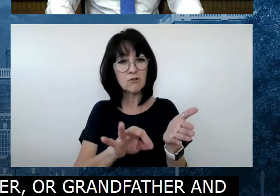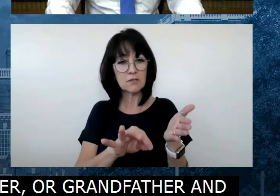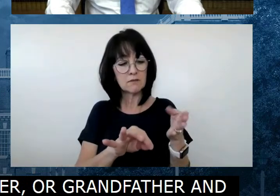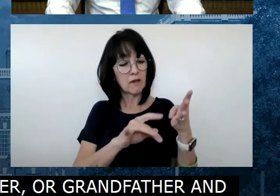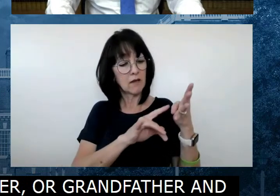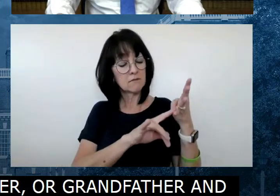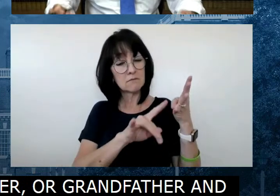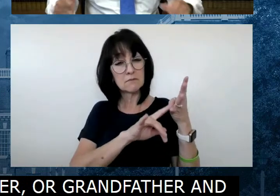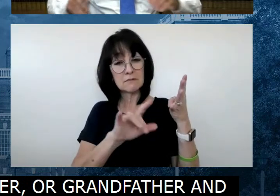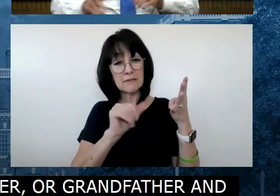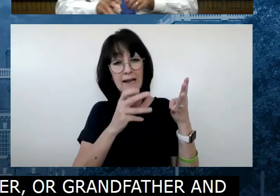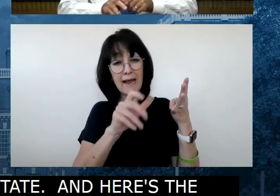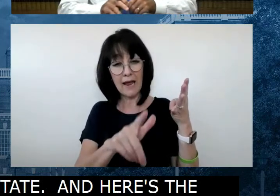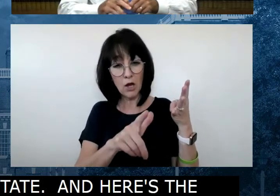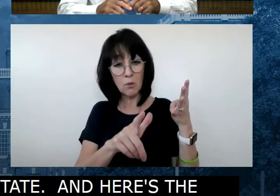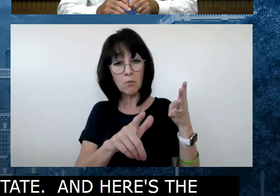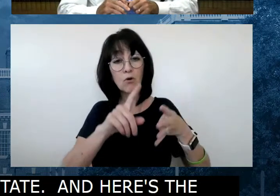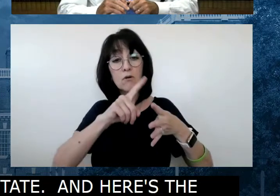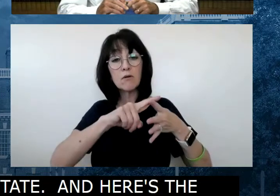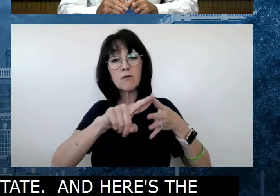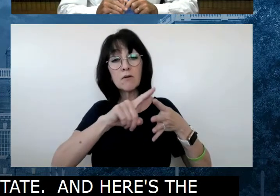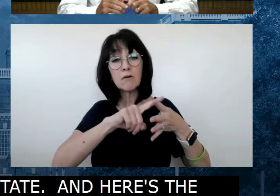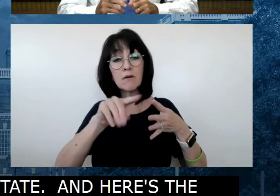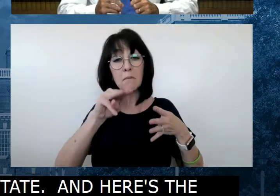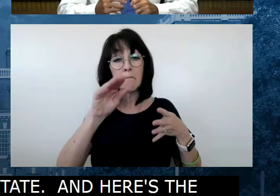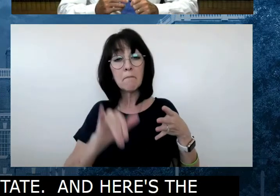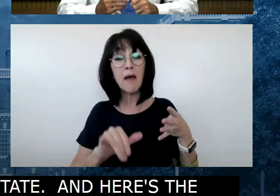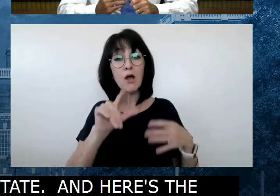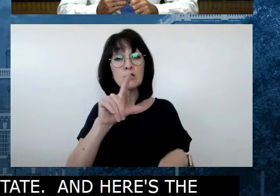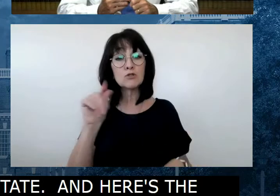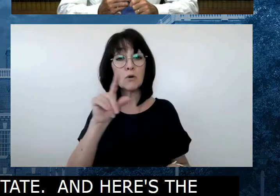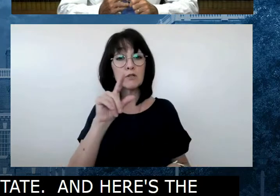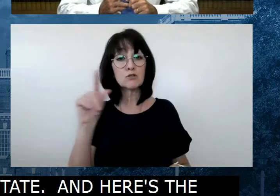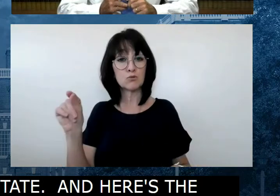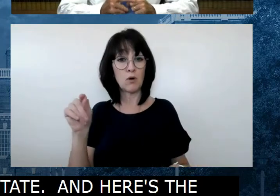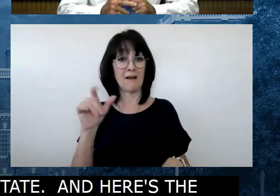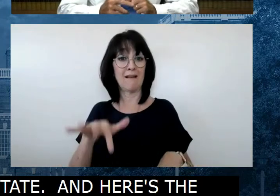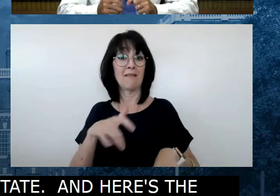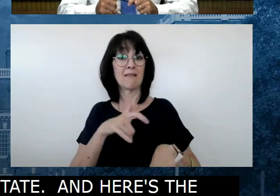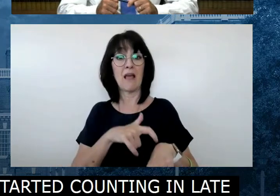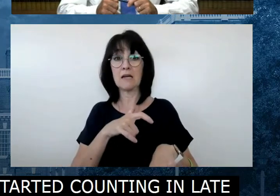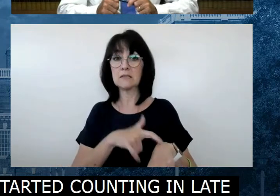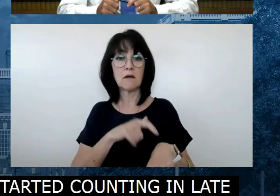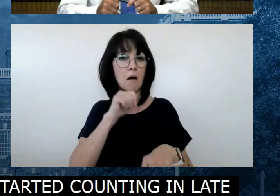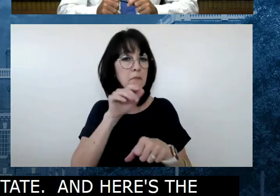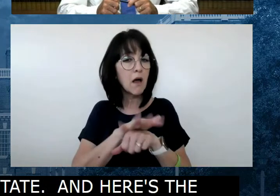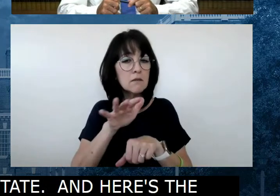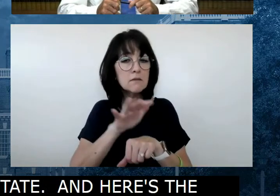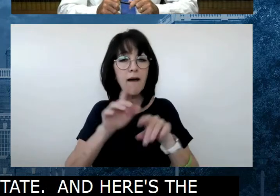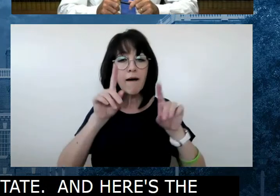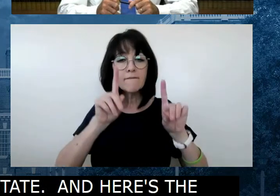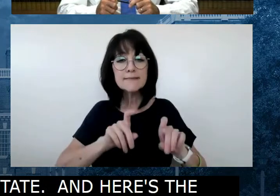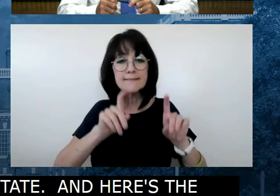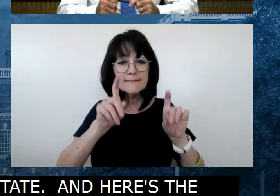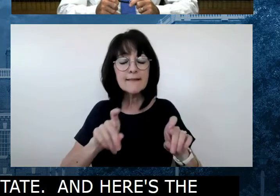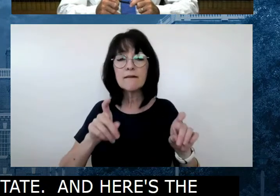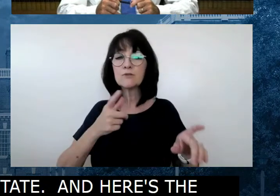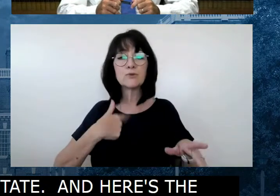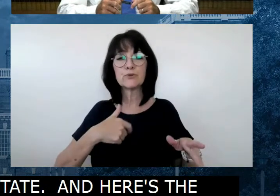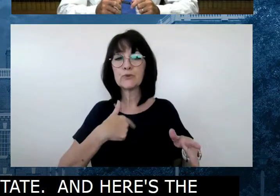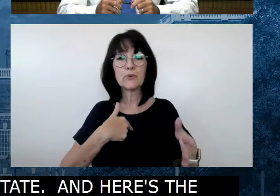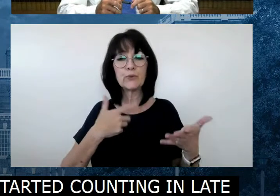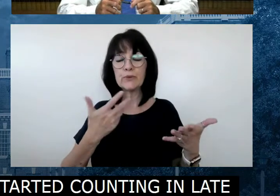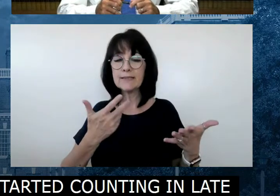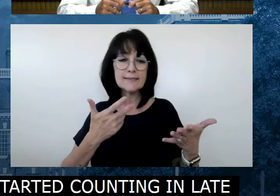May of 2020. At that time, as I said, we were doing very little testing, so this was the best data point that